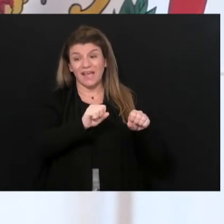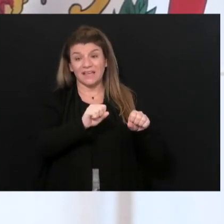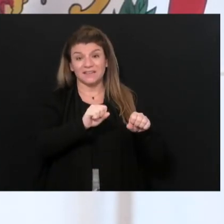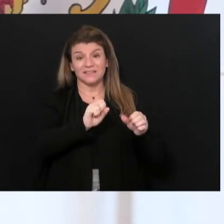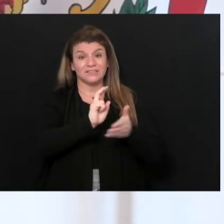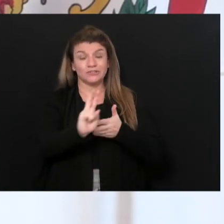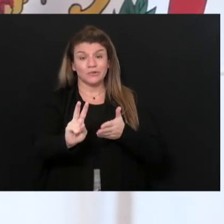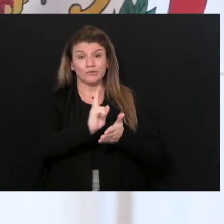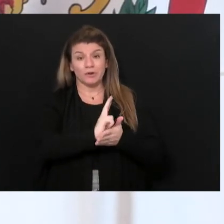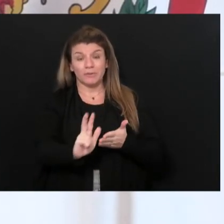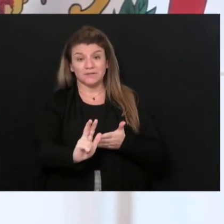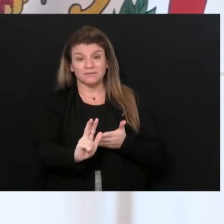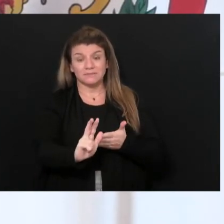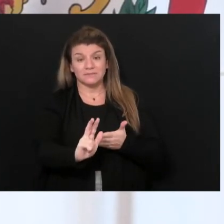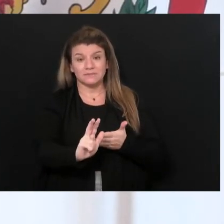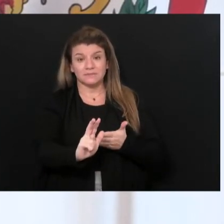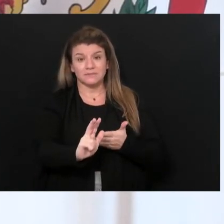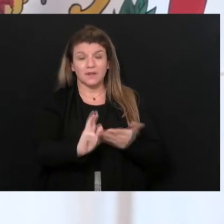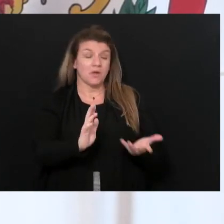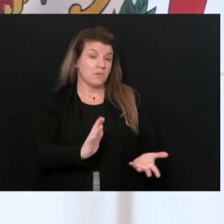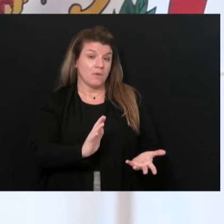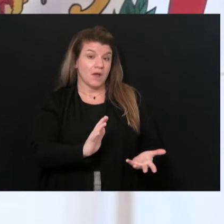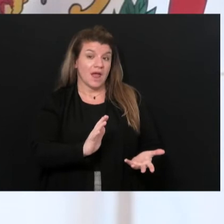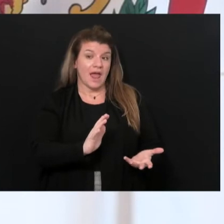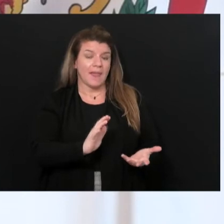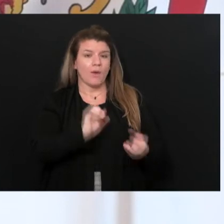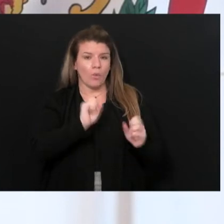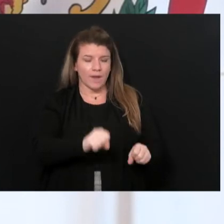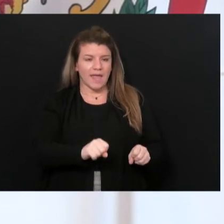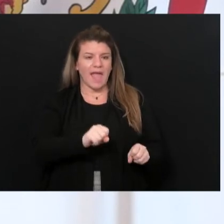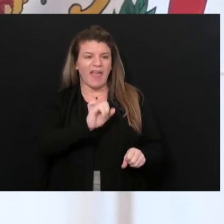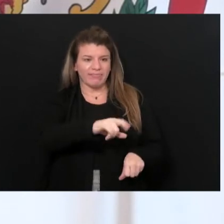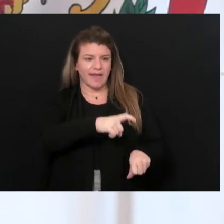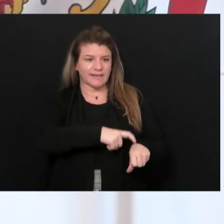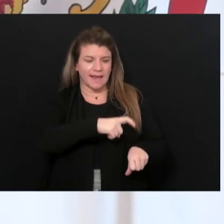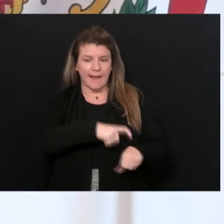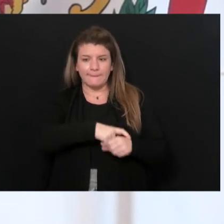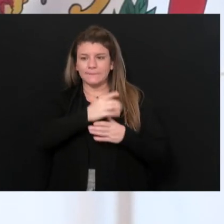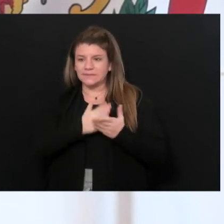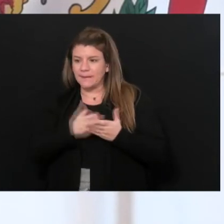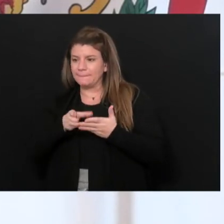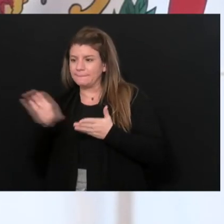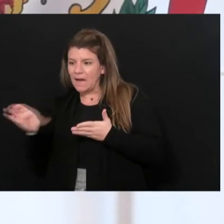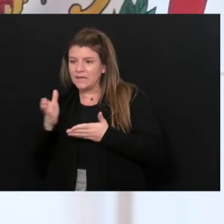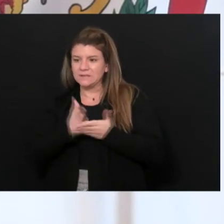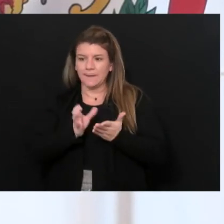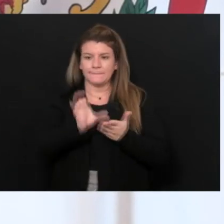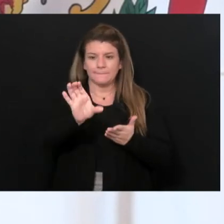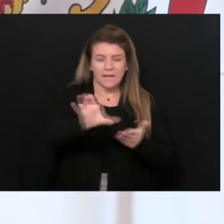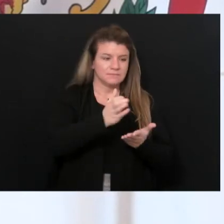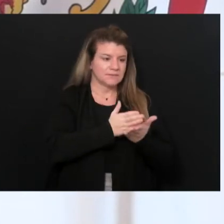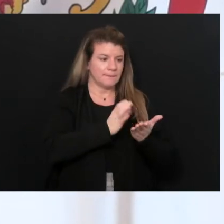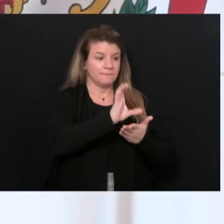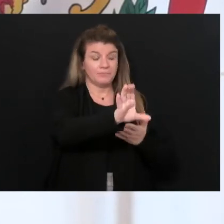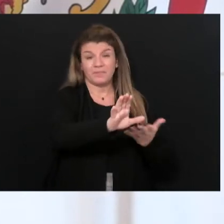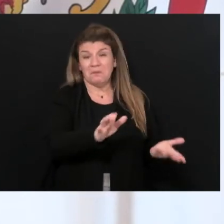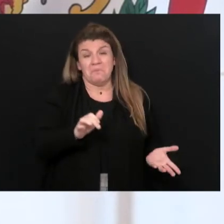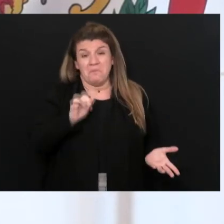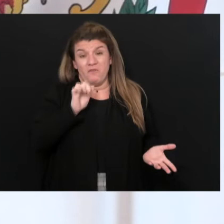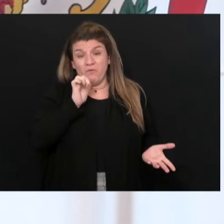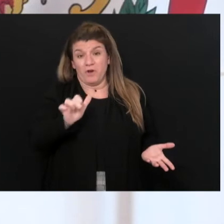3 weeks. And then we can appropriate vaccines and we can put some here and some there and everything. If we don't watch out, we're going